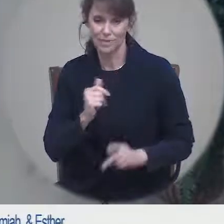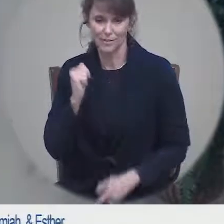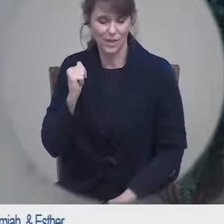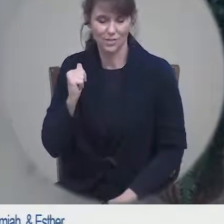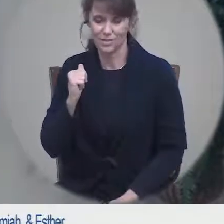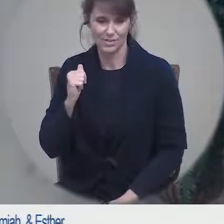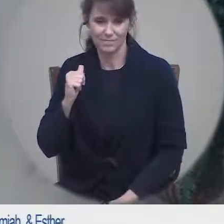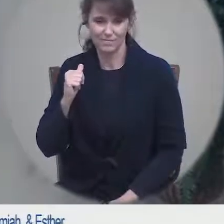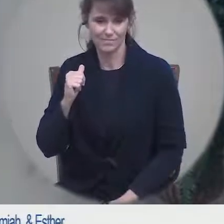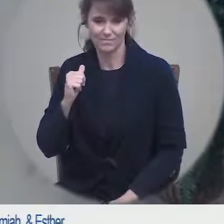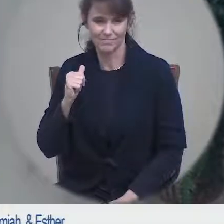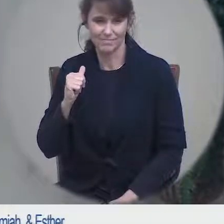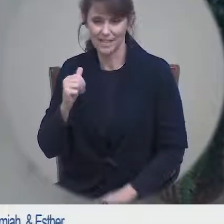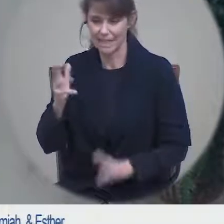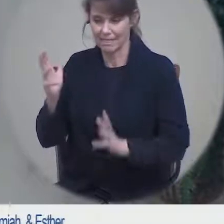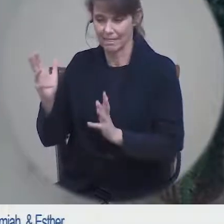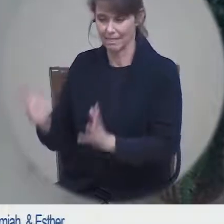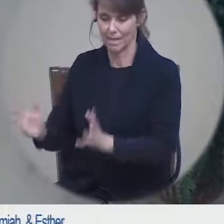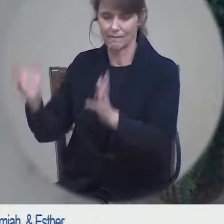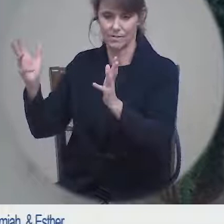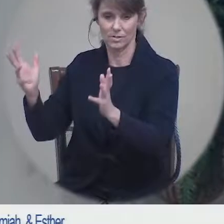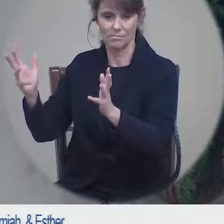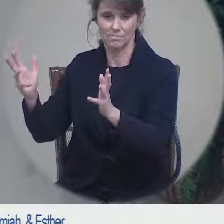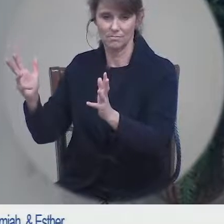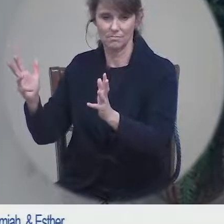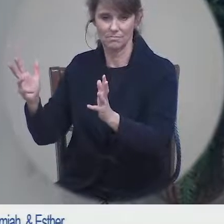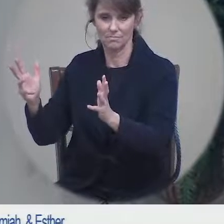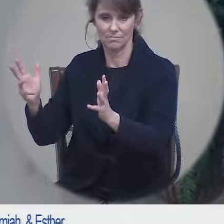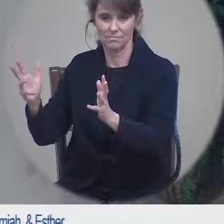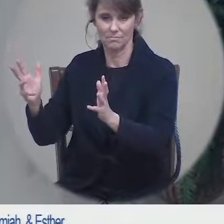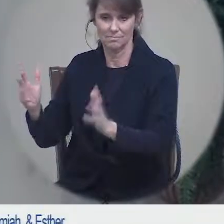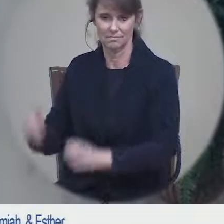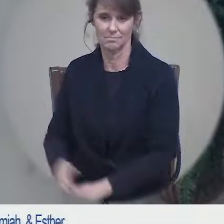seemed to be the idea that